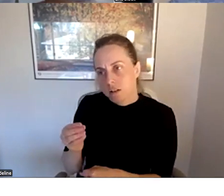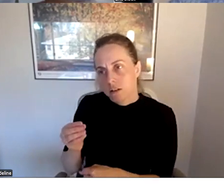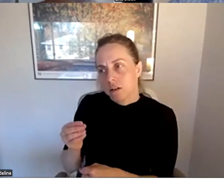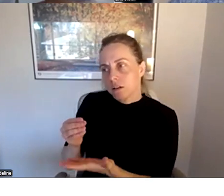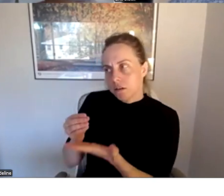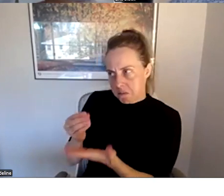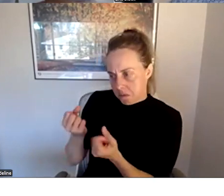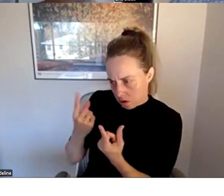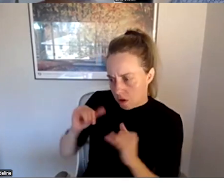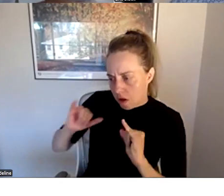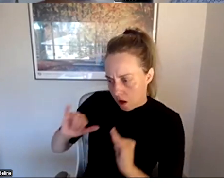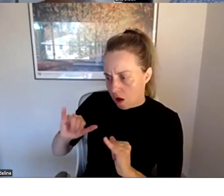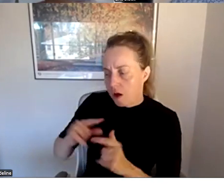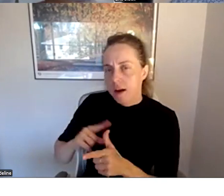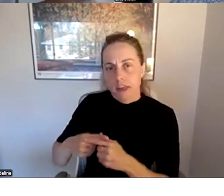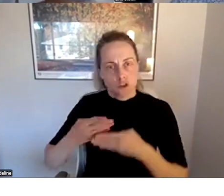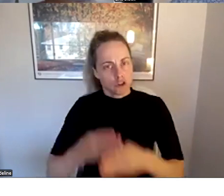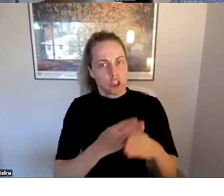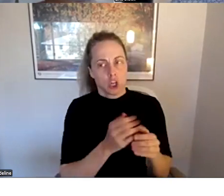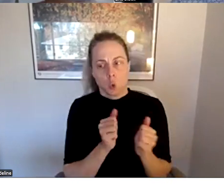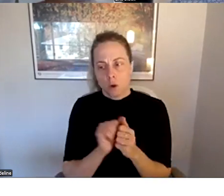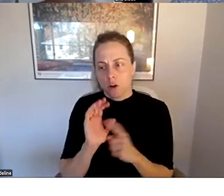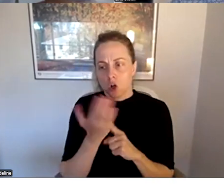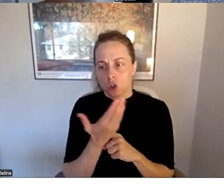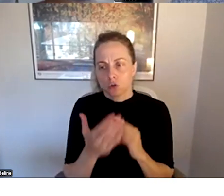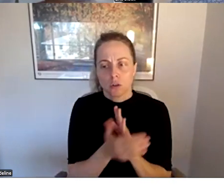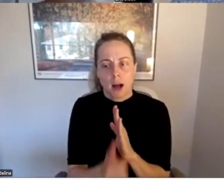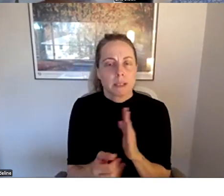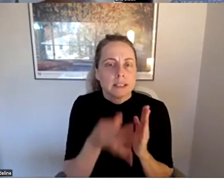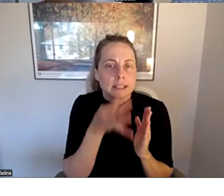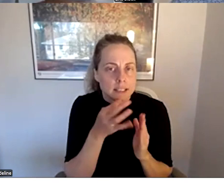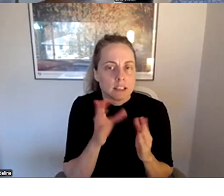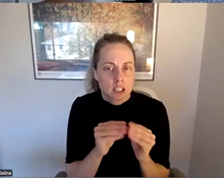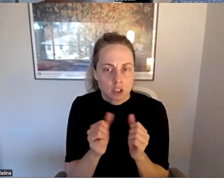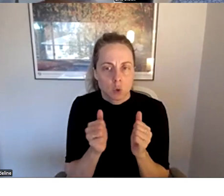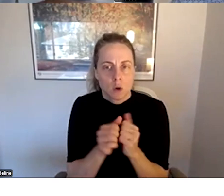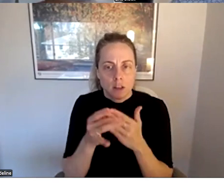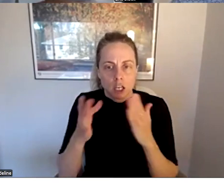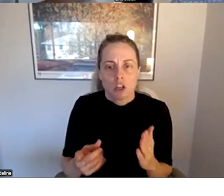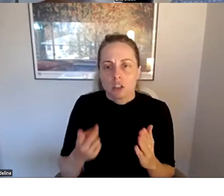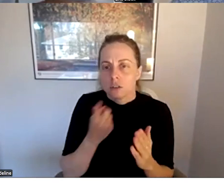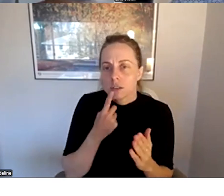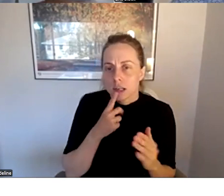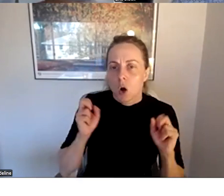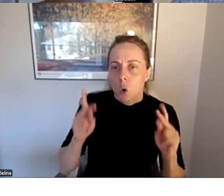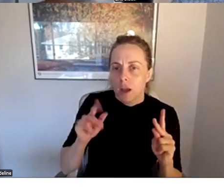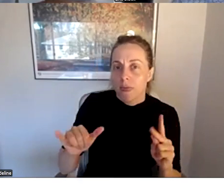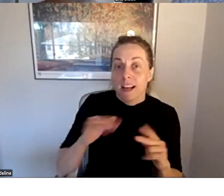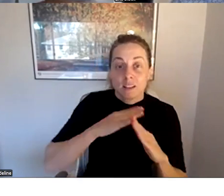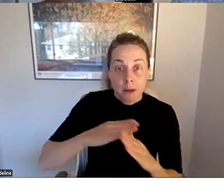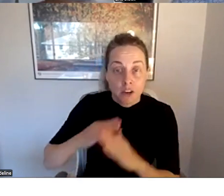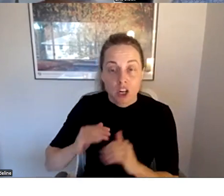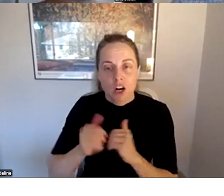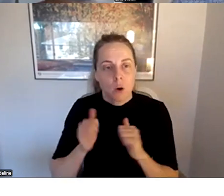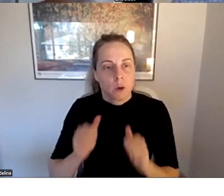a cultural competency session with the leaders to understand that there's a barrier and how can we solution